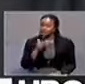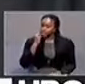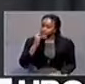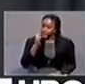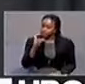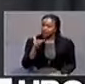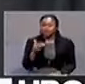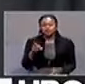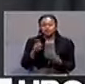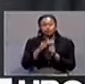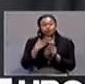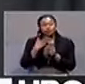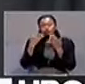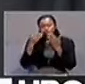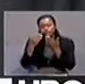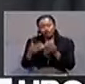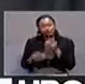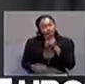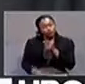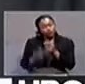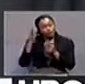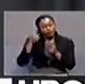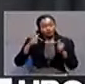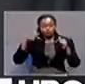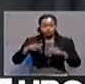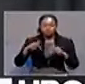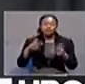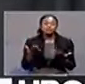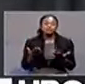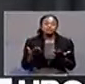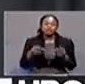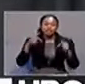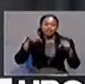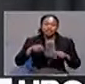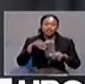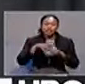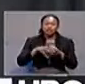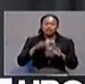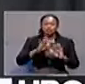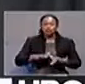too for enabling us today in the People's Parliament